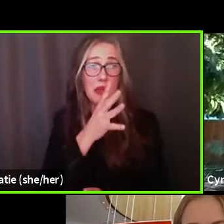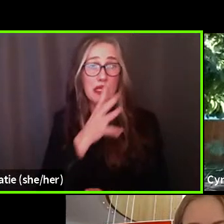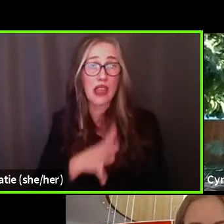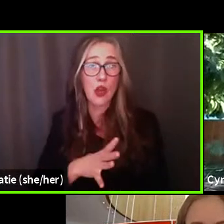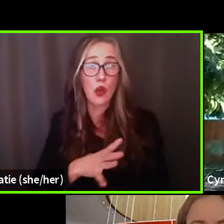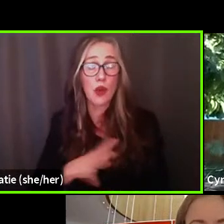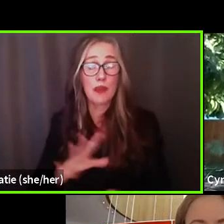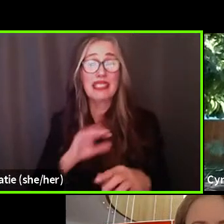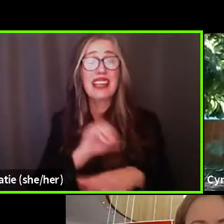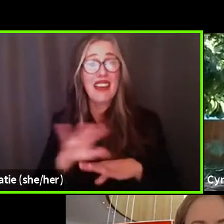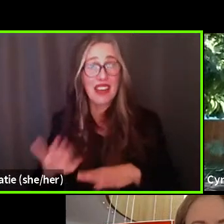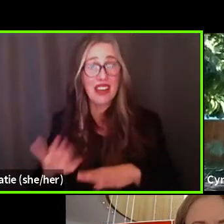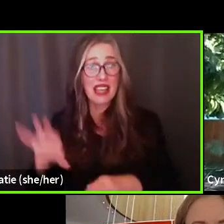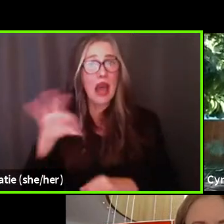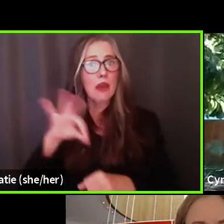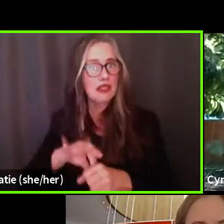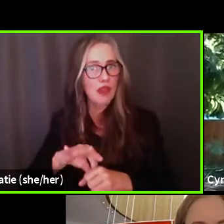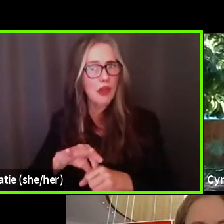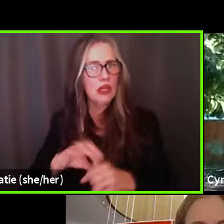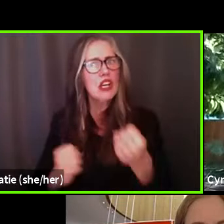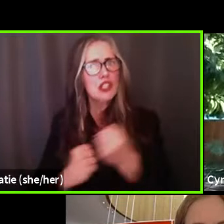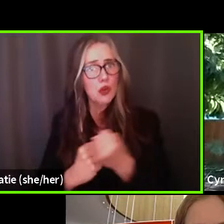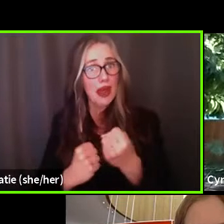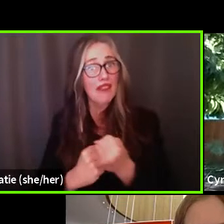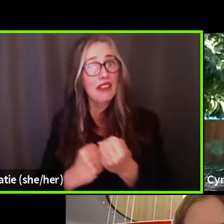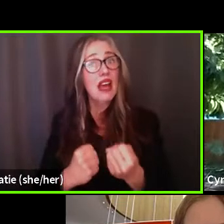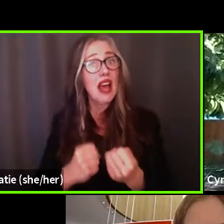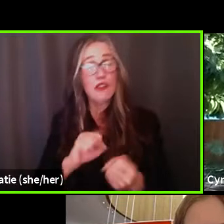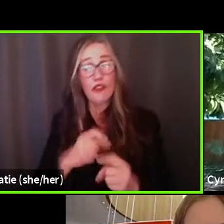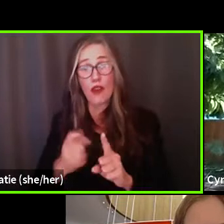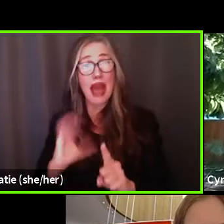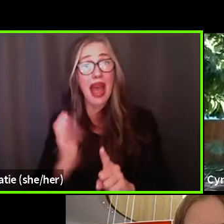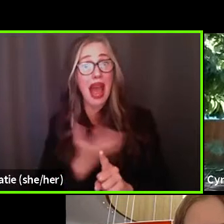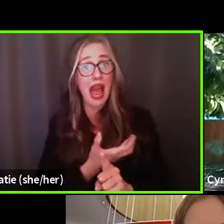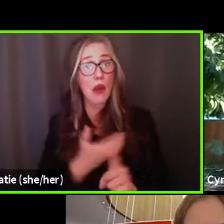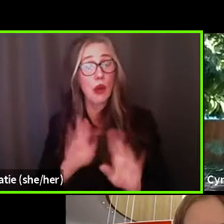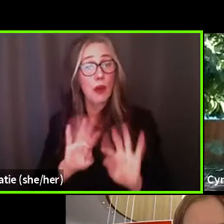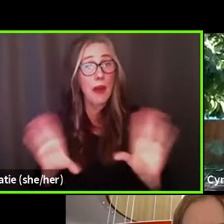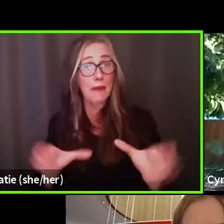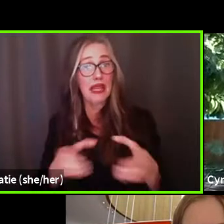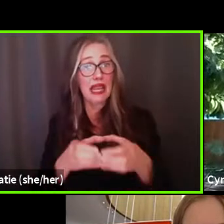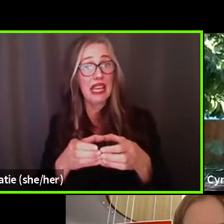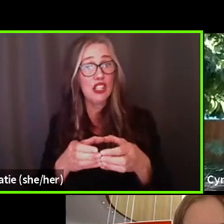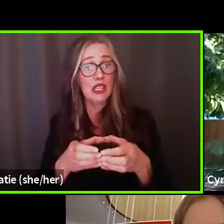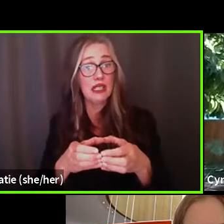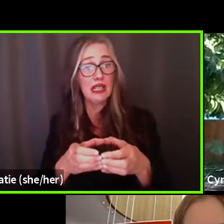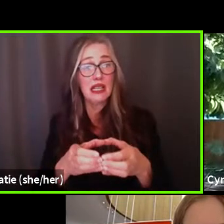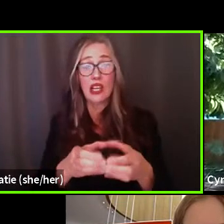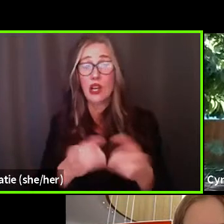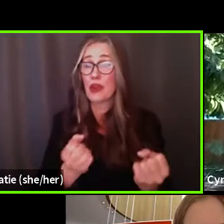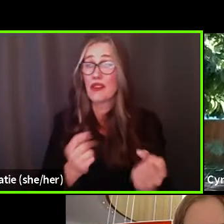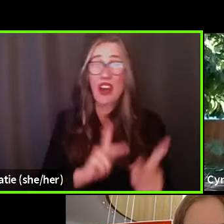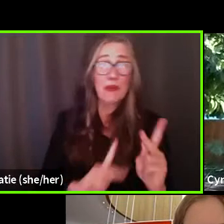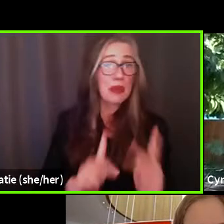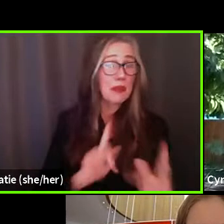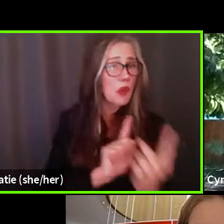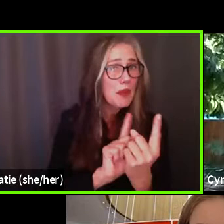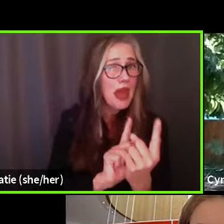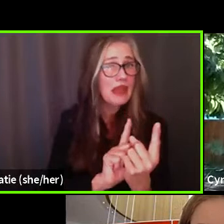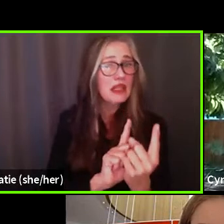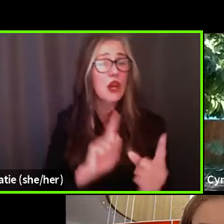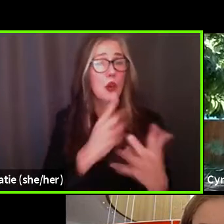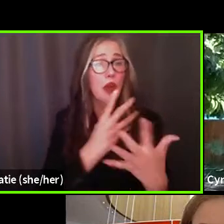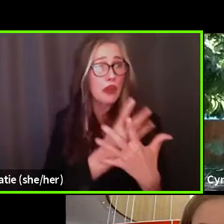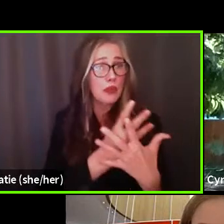along with other peers to advocate on behalf of our population we filed mass grievances met with prison officials and